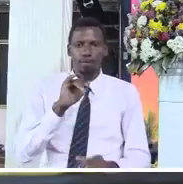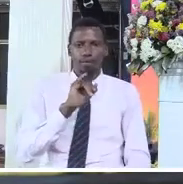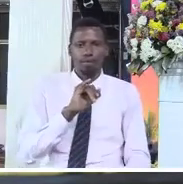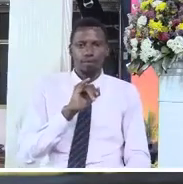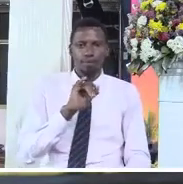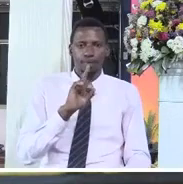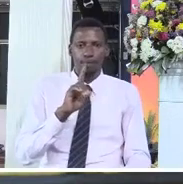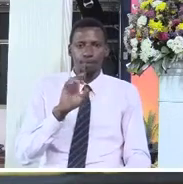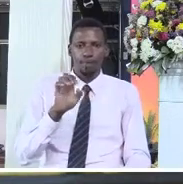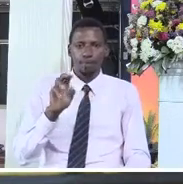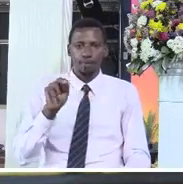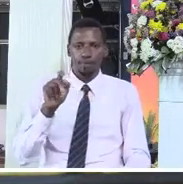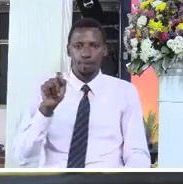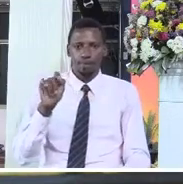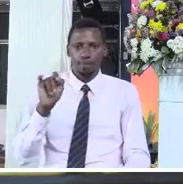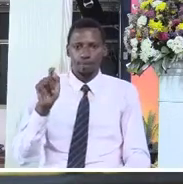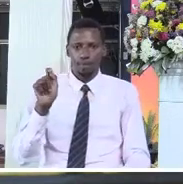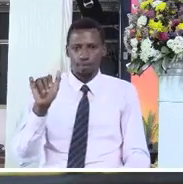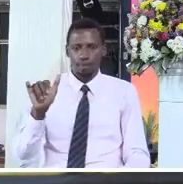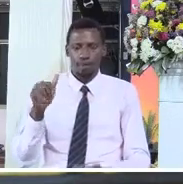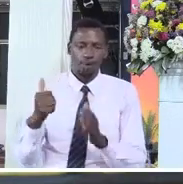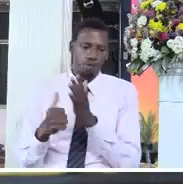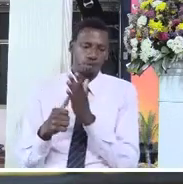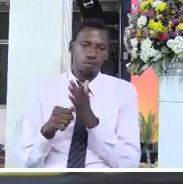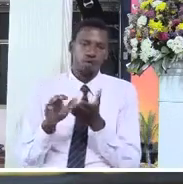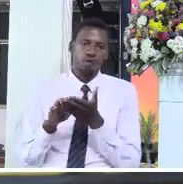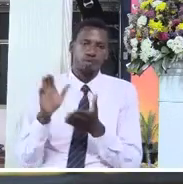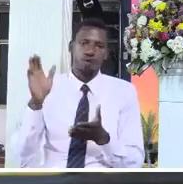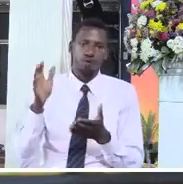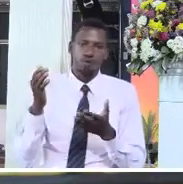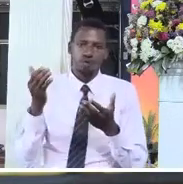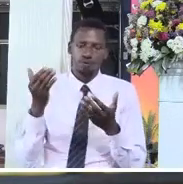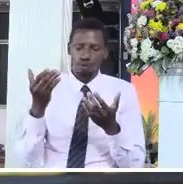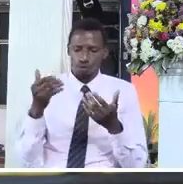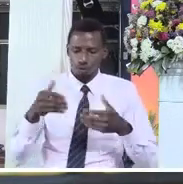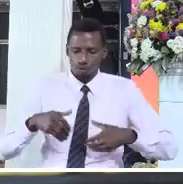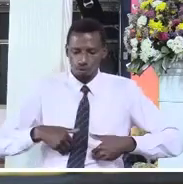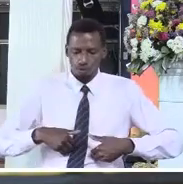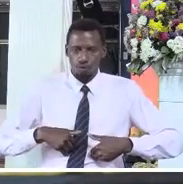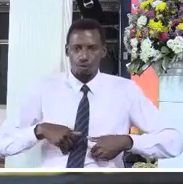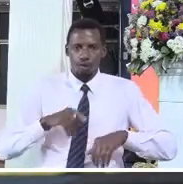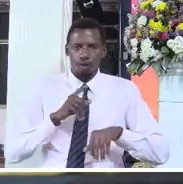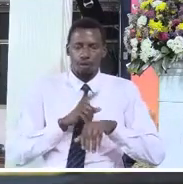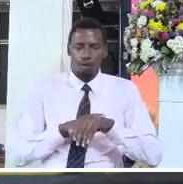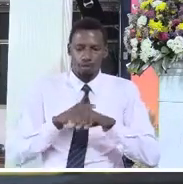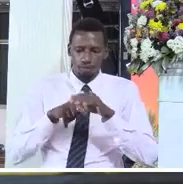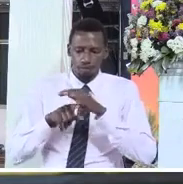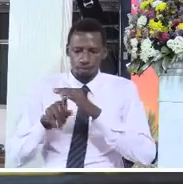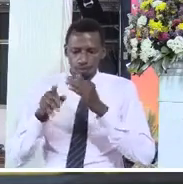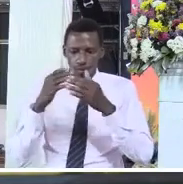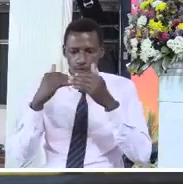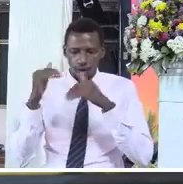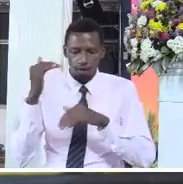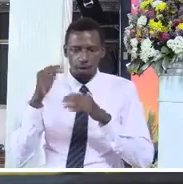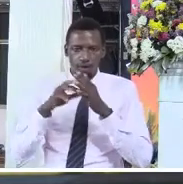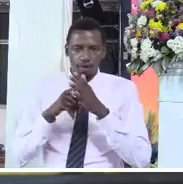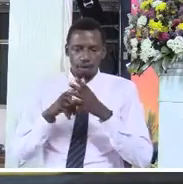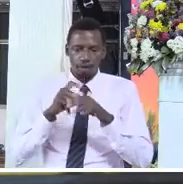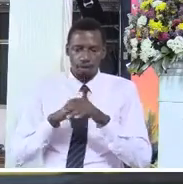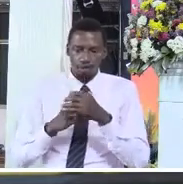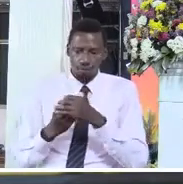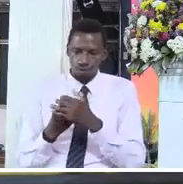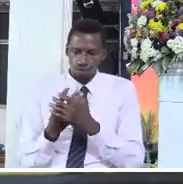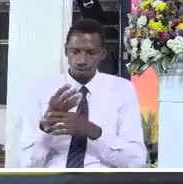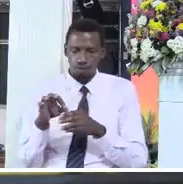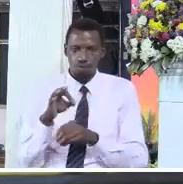identity problem. Most of the young people, you go to universities when I would say they are still growing spiritually.